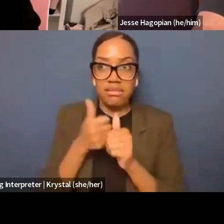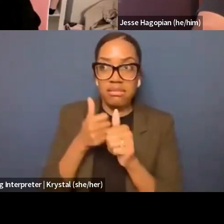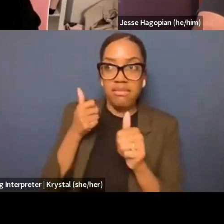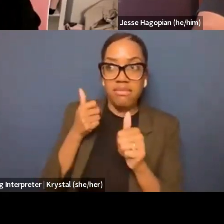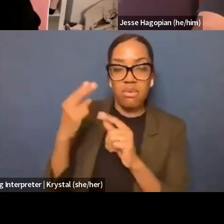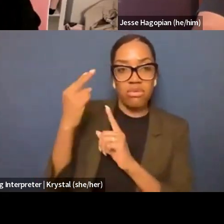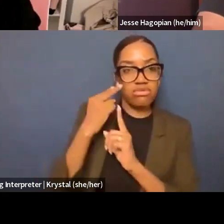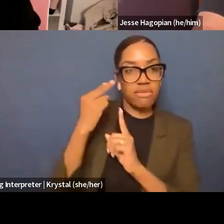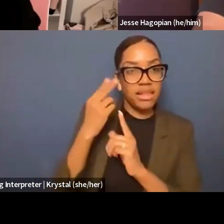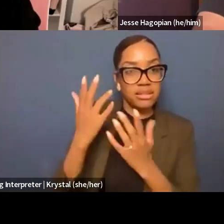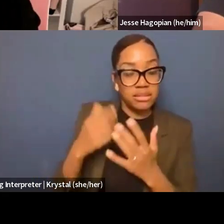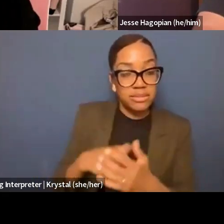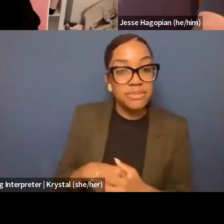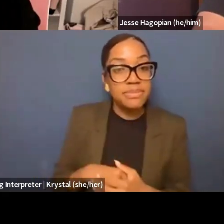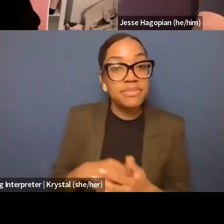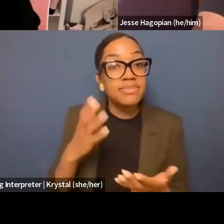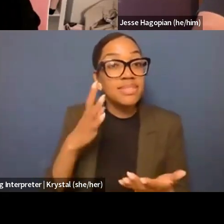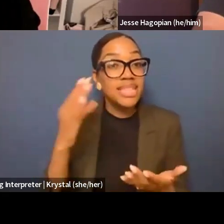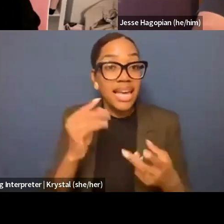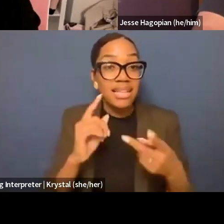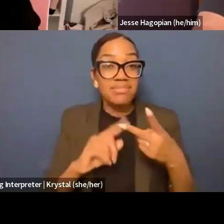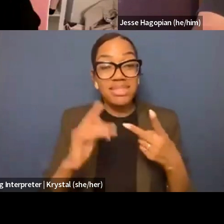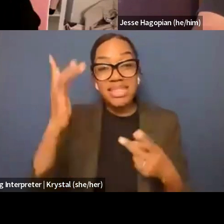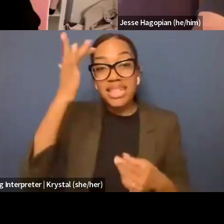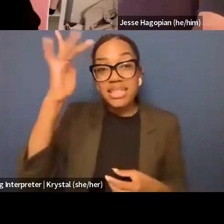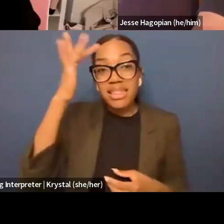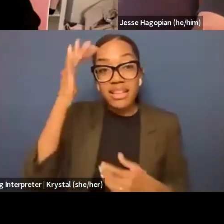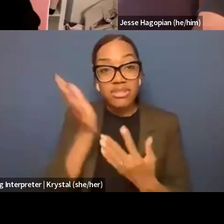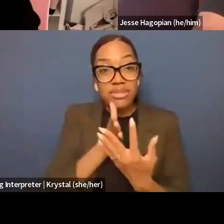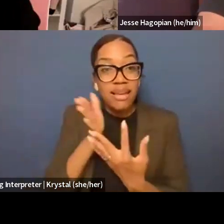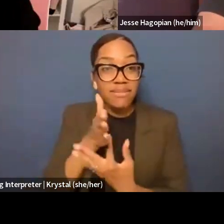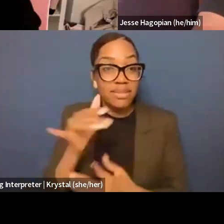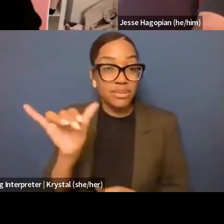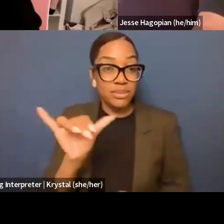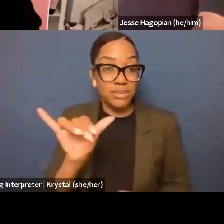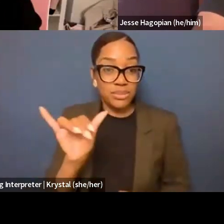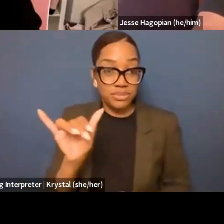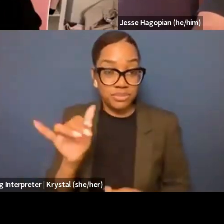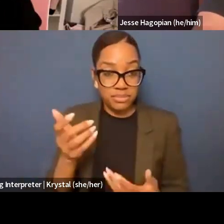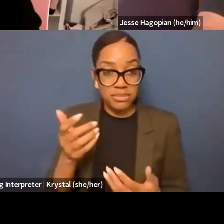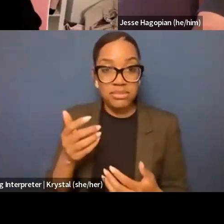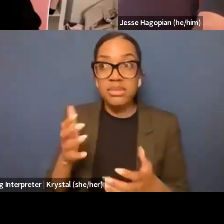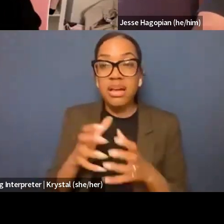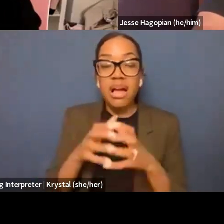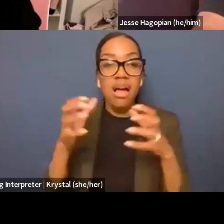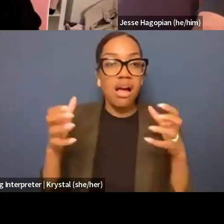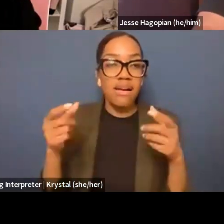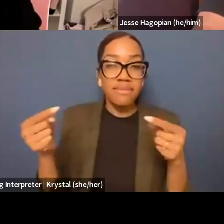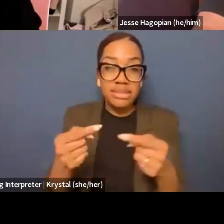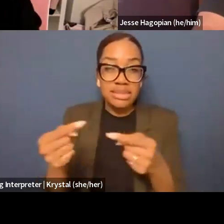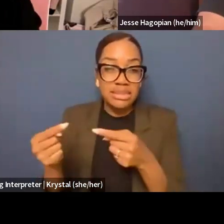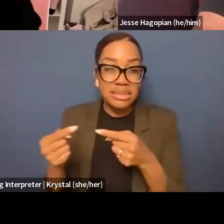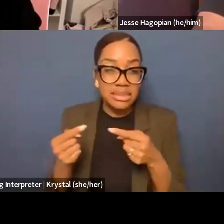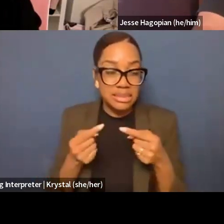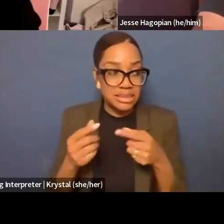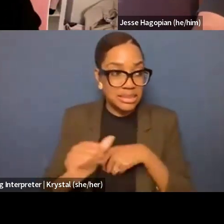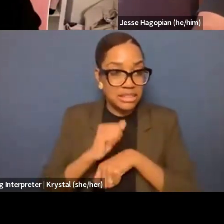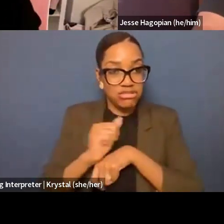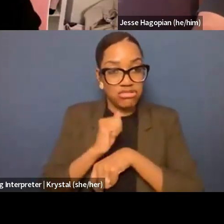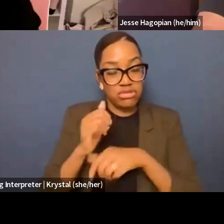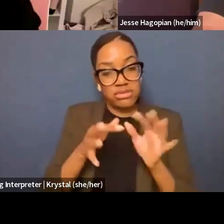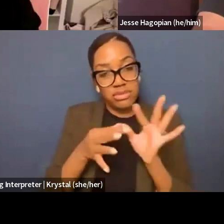also, intellectually navigating the very hostile context of the curriculum of American schooling as well. But